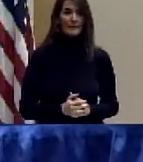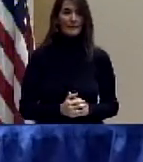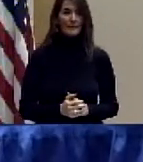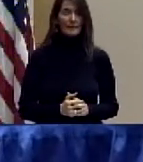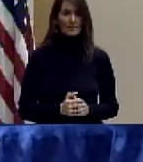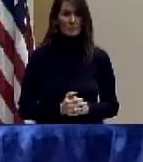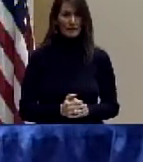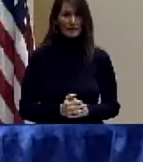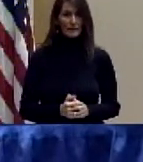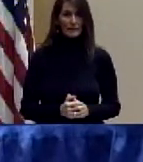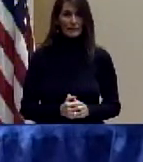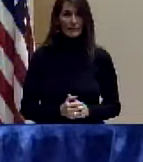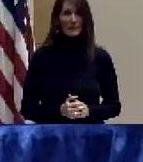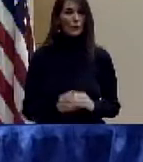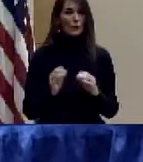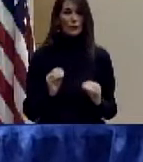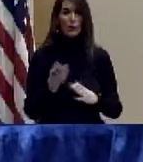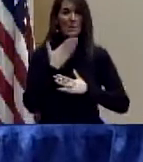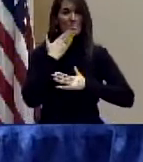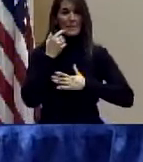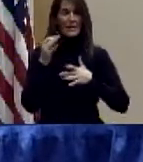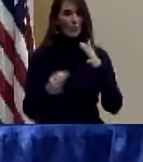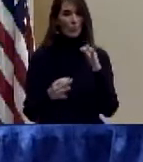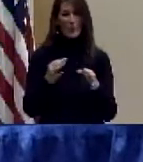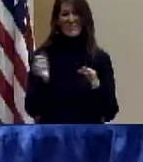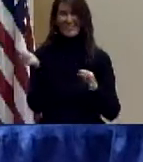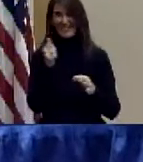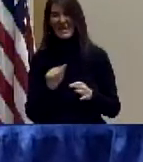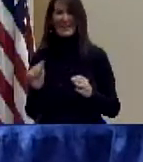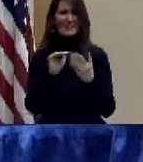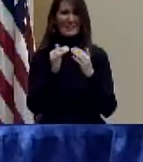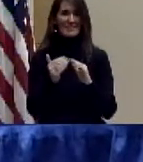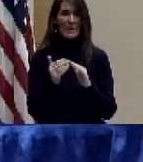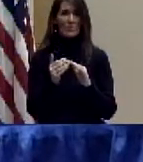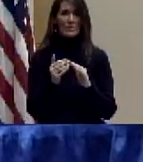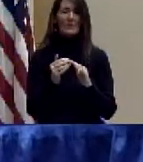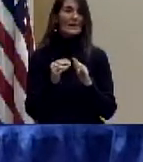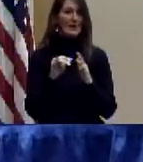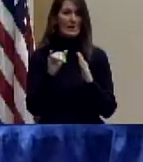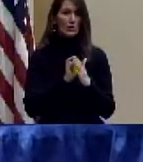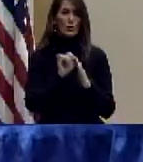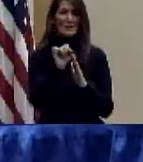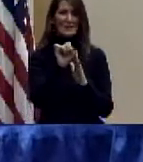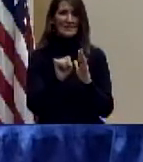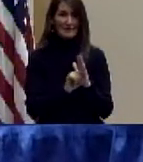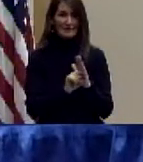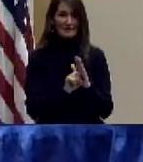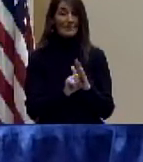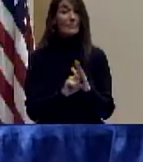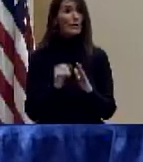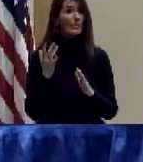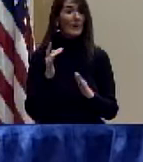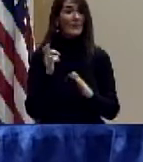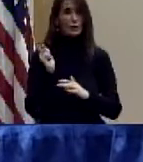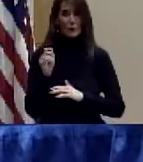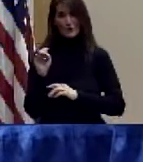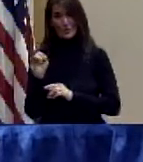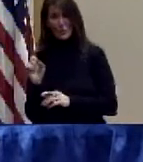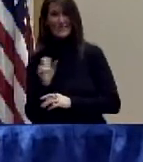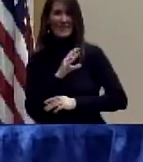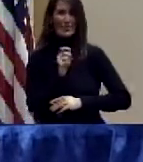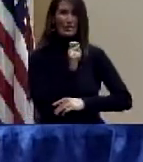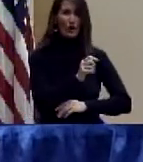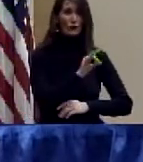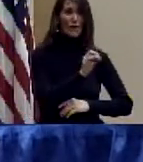no finer court in any town in the state of New York, and that's a credit to Judge Morris and